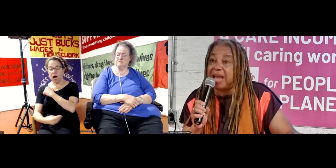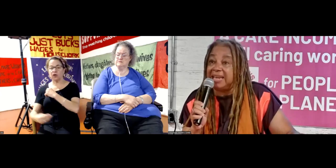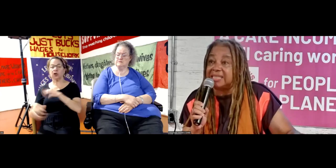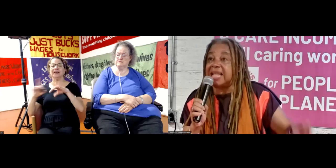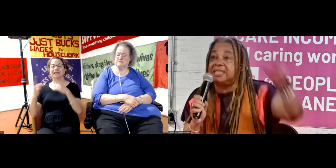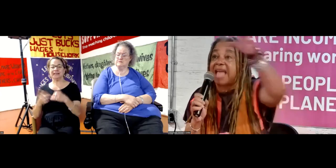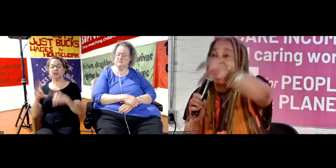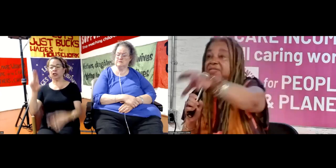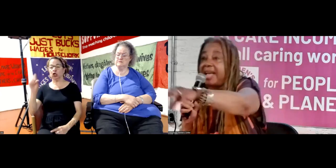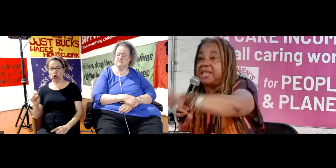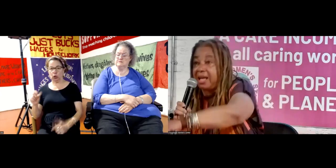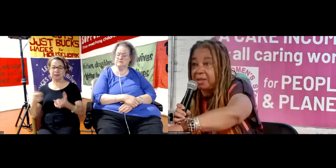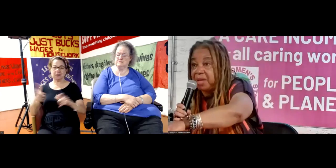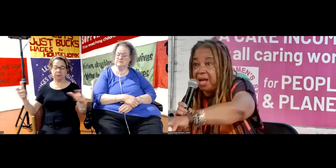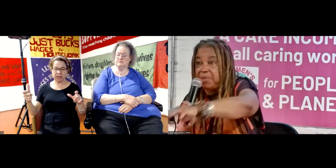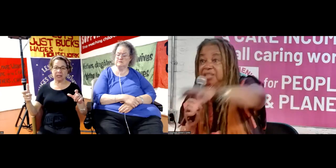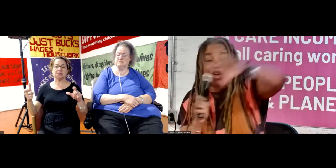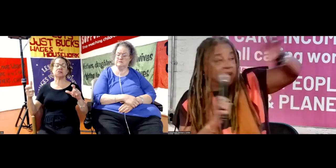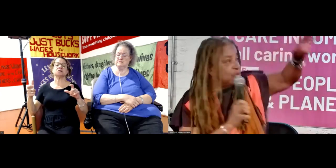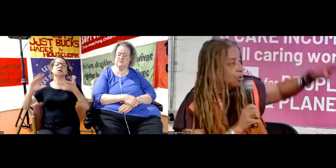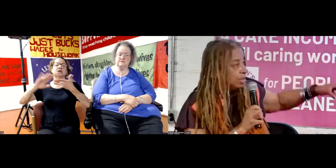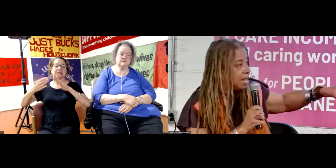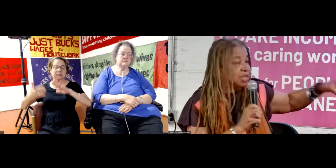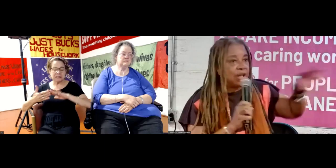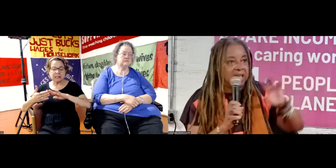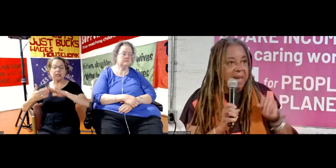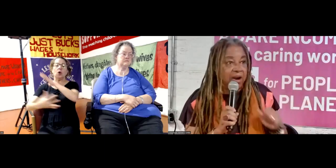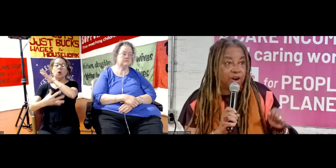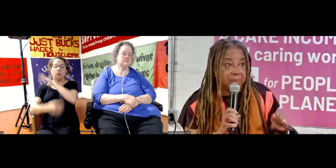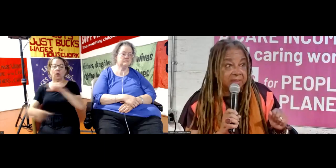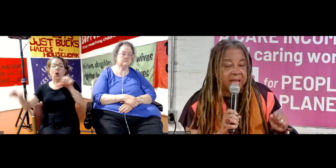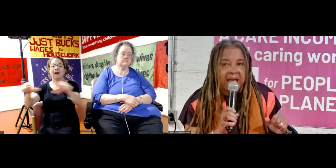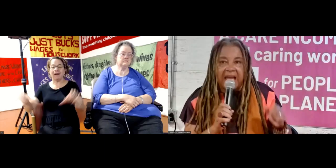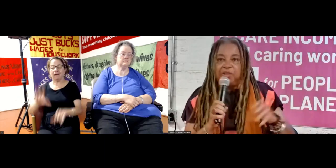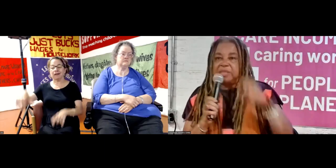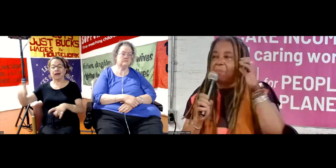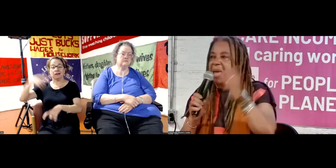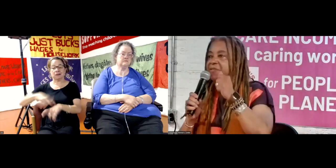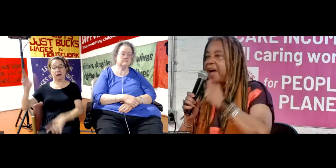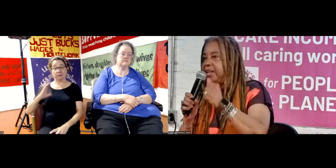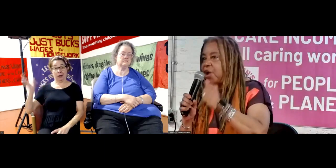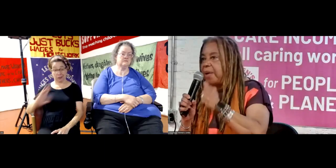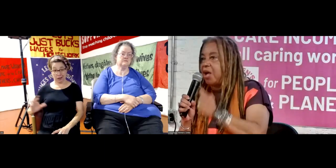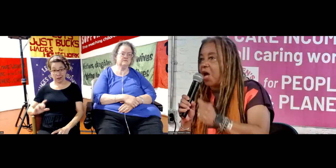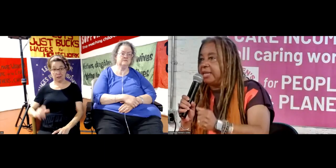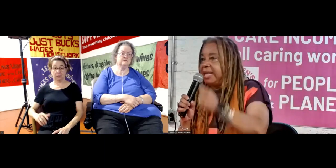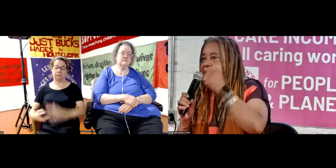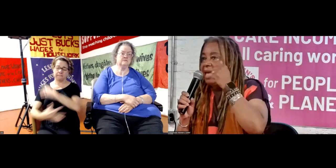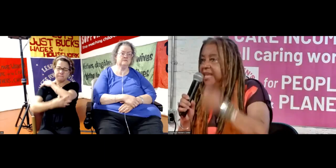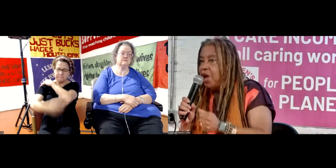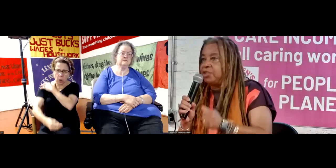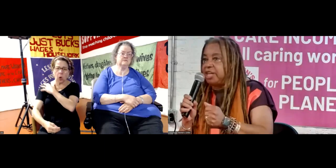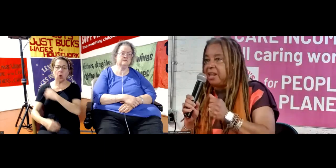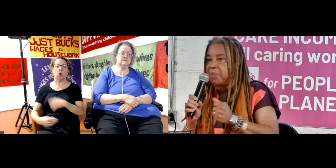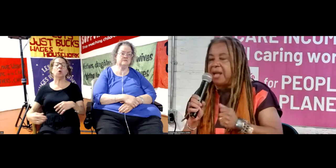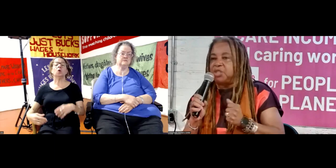in the United States at that time. I'm not talking rural, I'm talking about urban. And there was a big fight going on